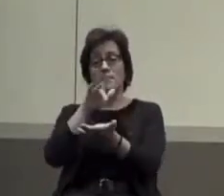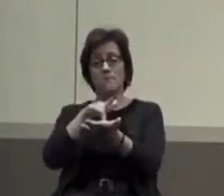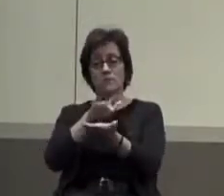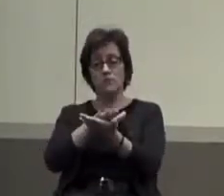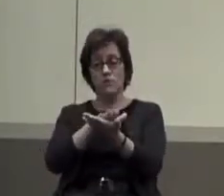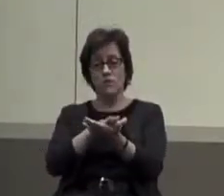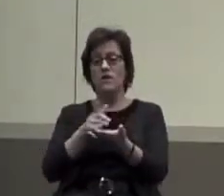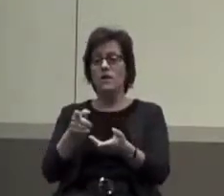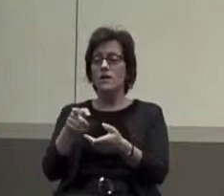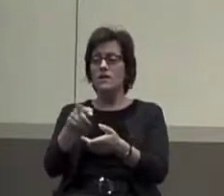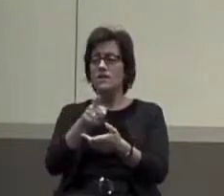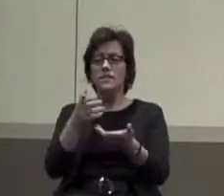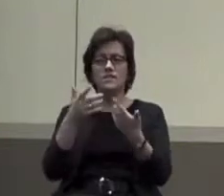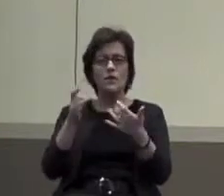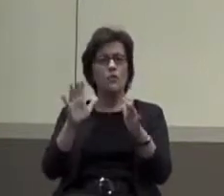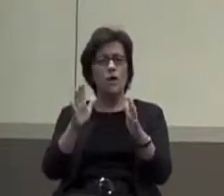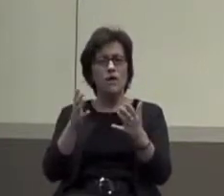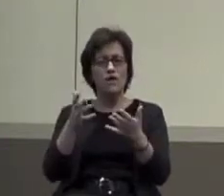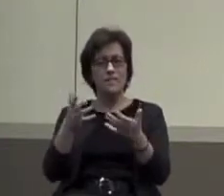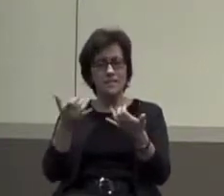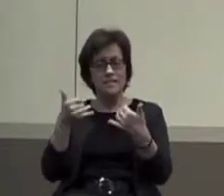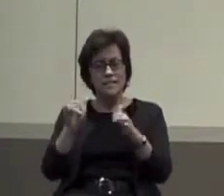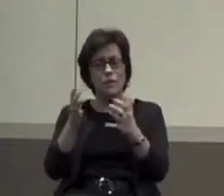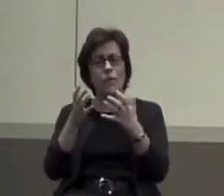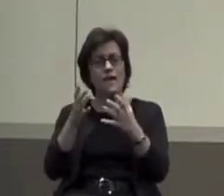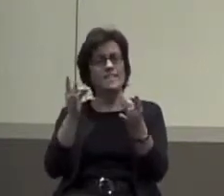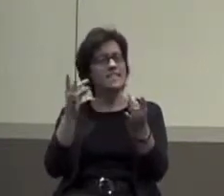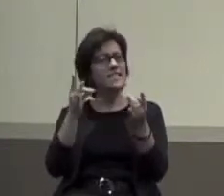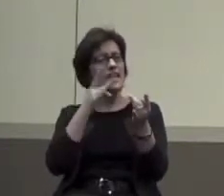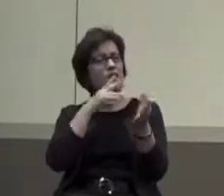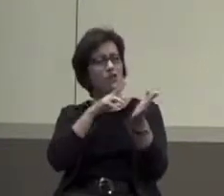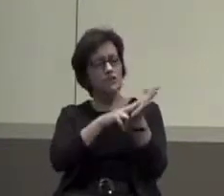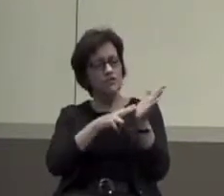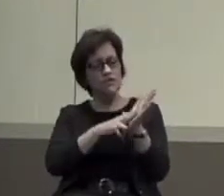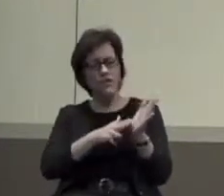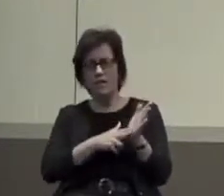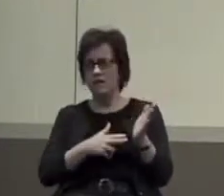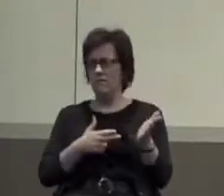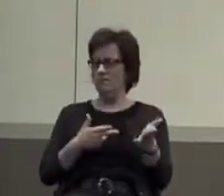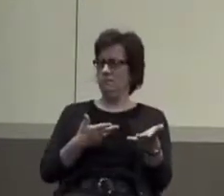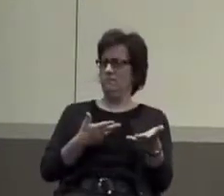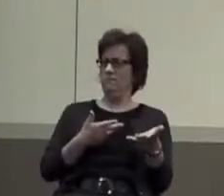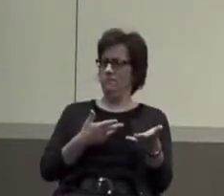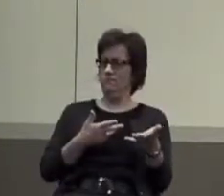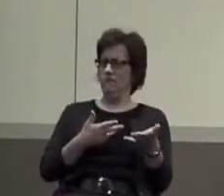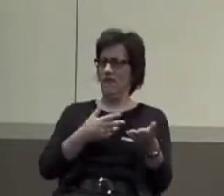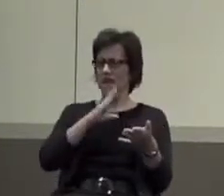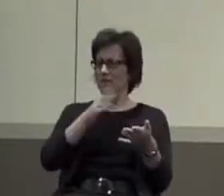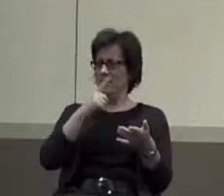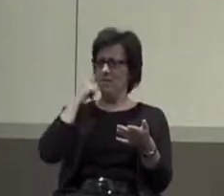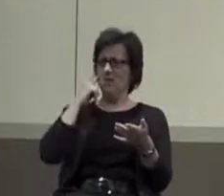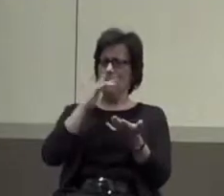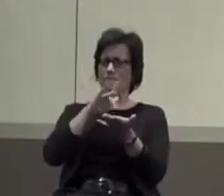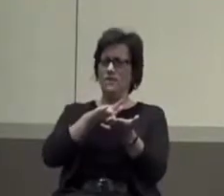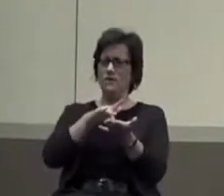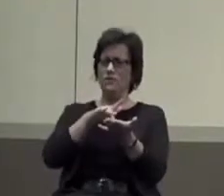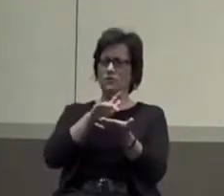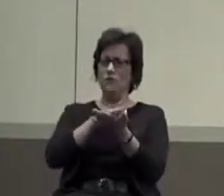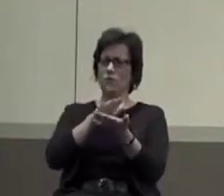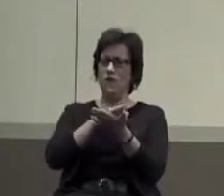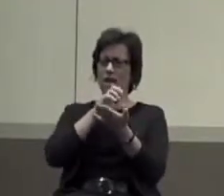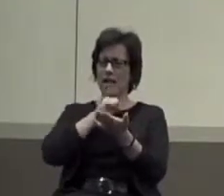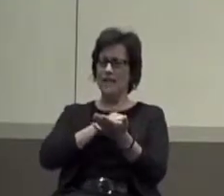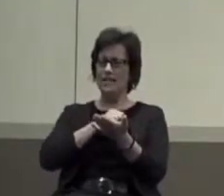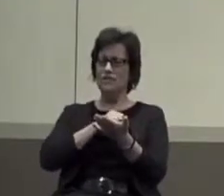wanted stickers. It never occurred to me that middle schoolers would want stickers, but boy, do